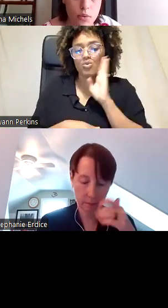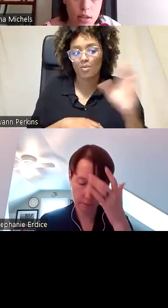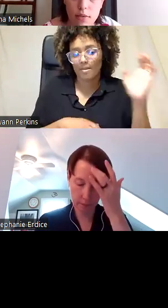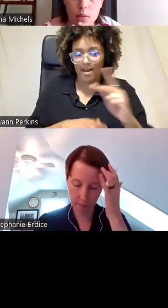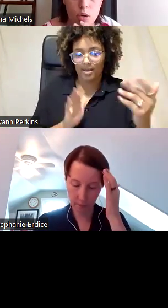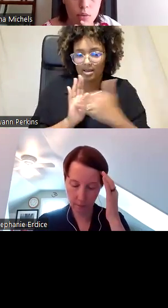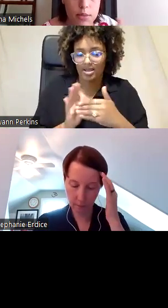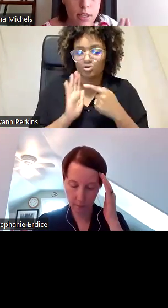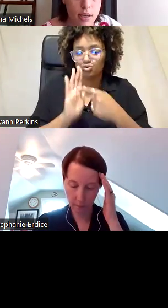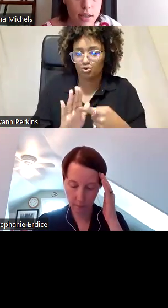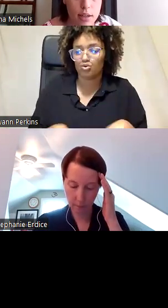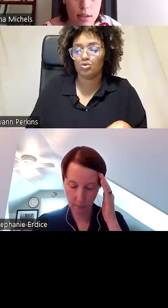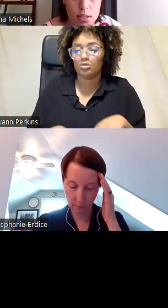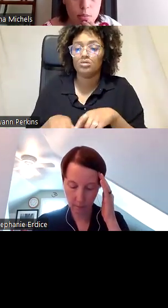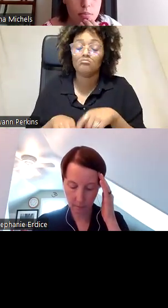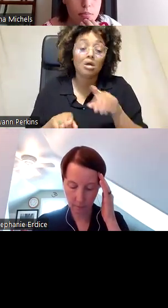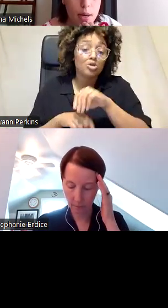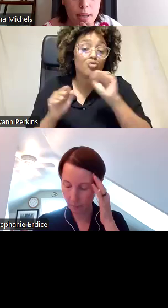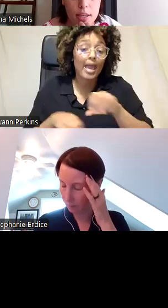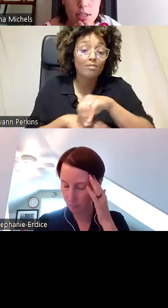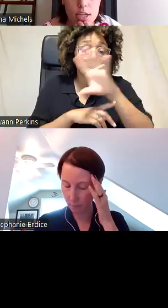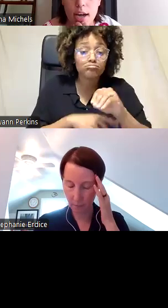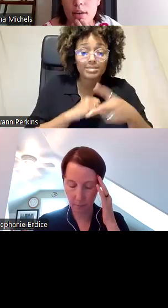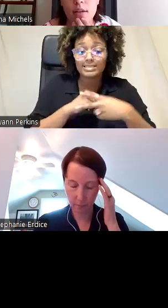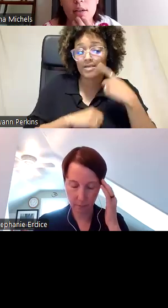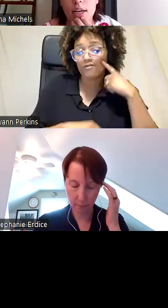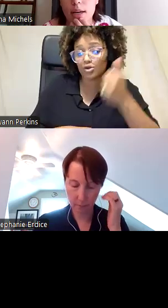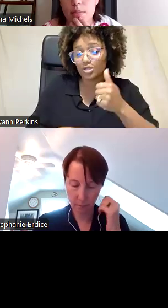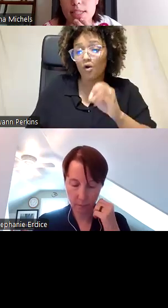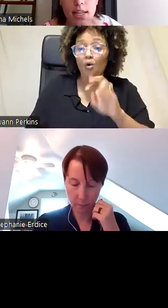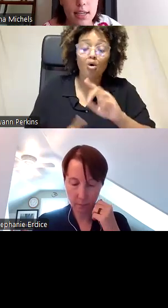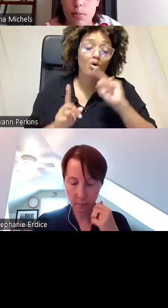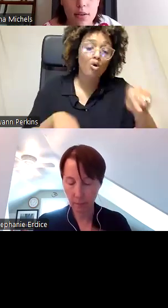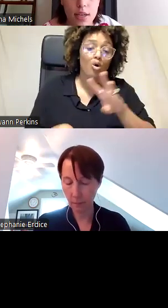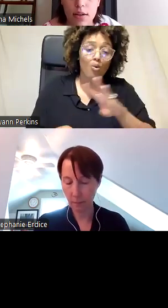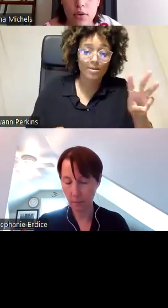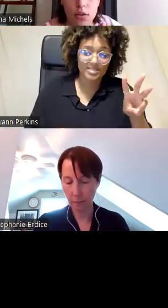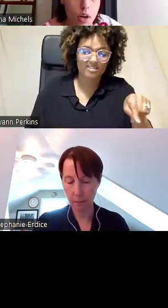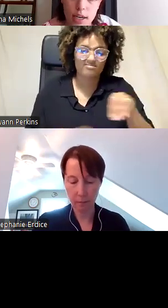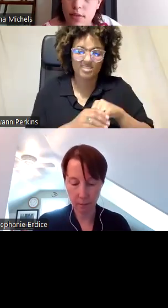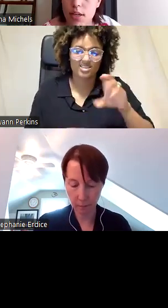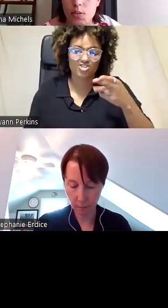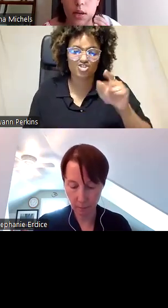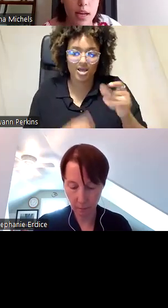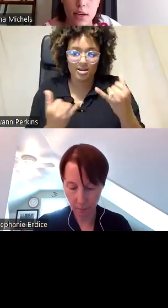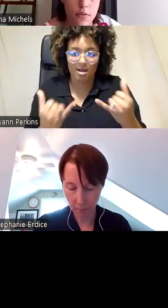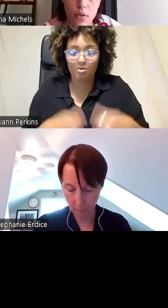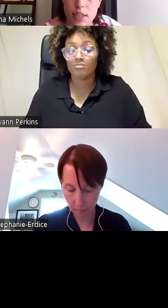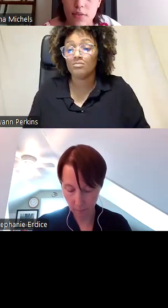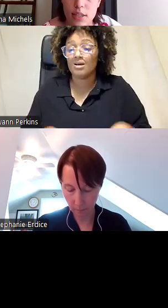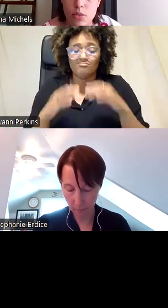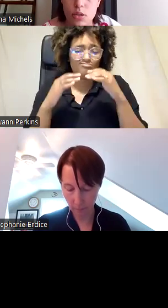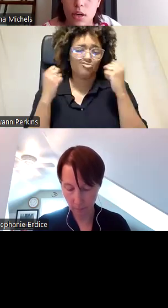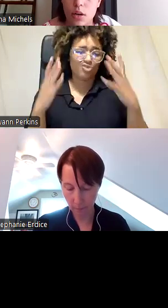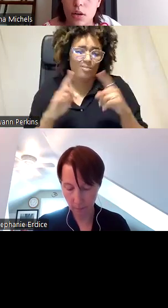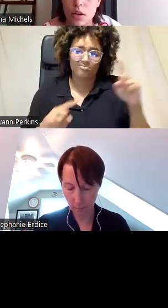It's also readily available on our website, and I think Alyssa popped that into the chat. But SALI can help advocate for a variety of things. We can help advocate for the